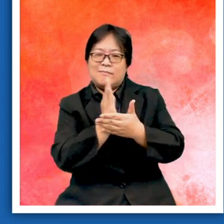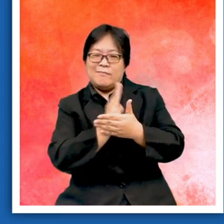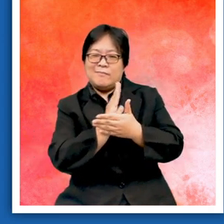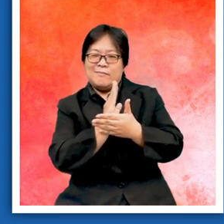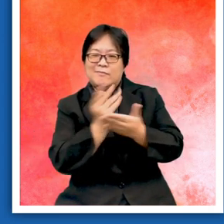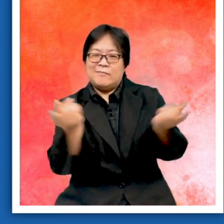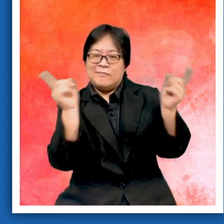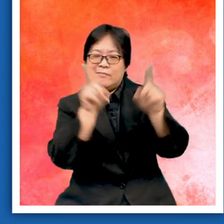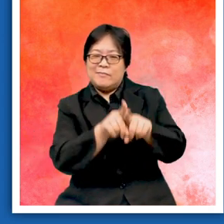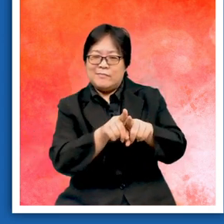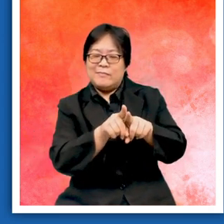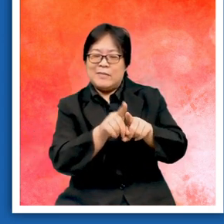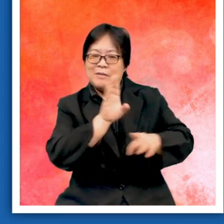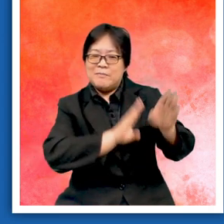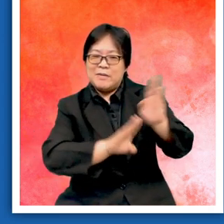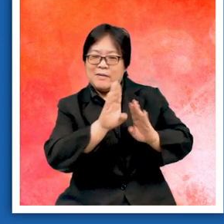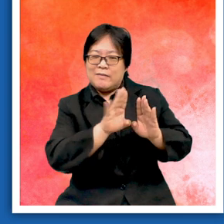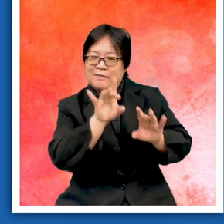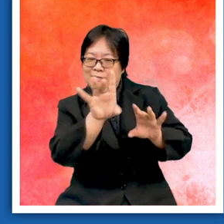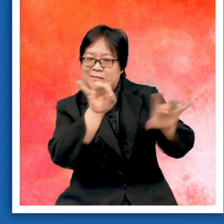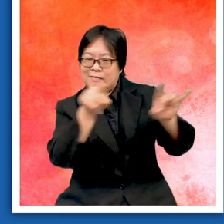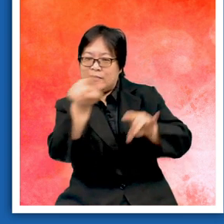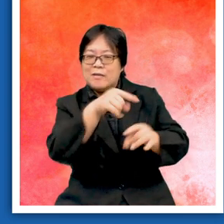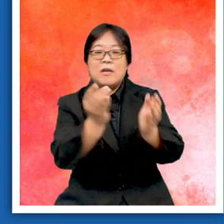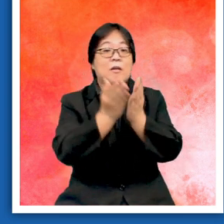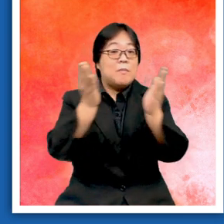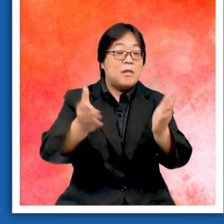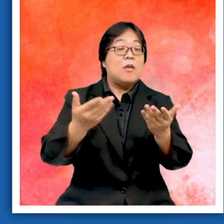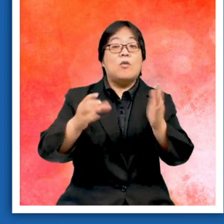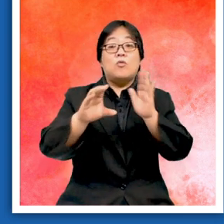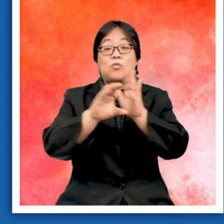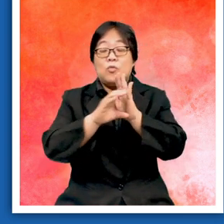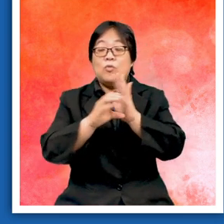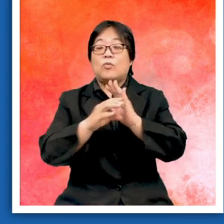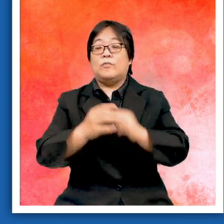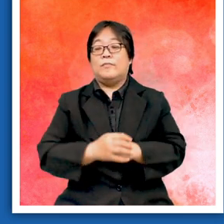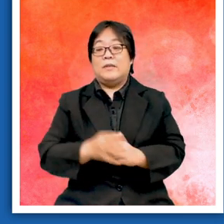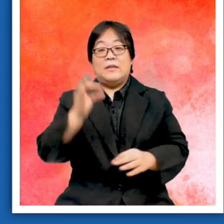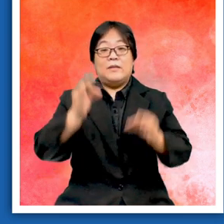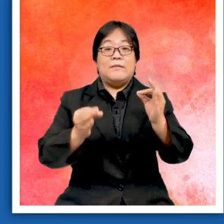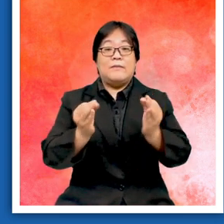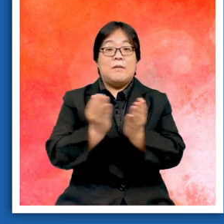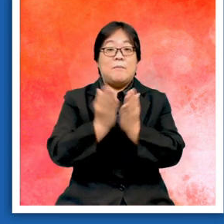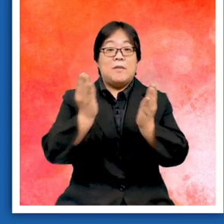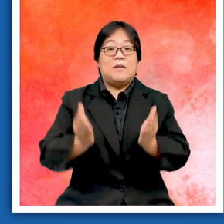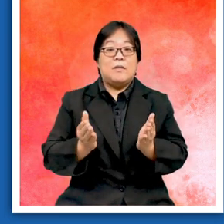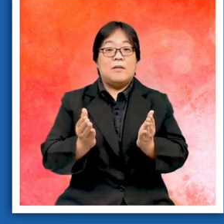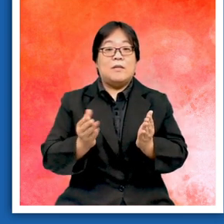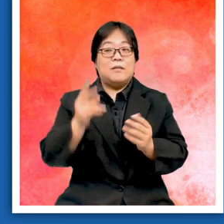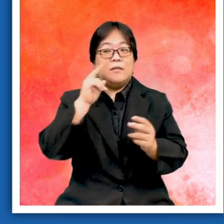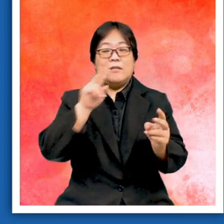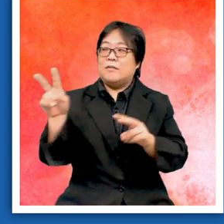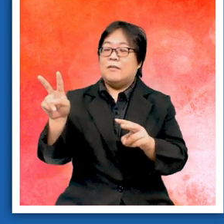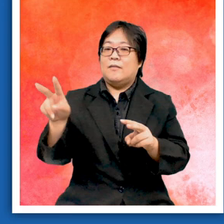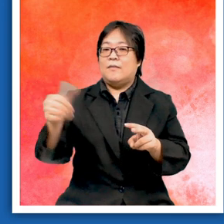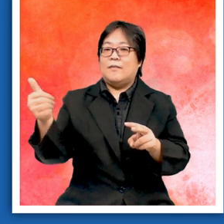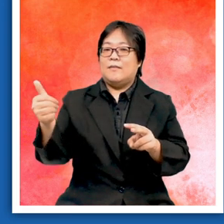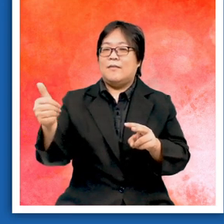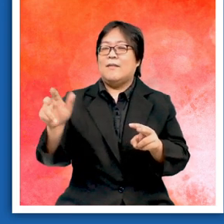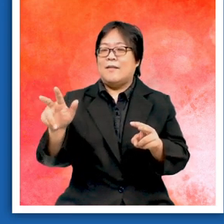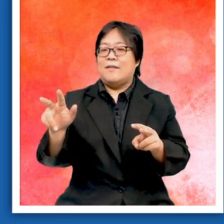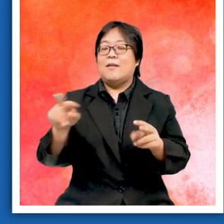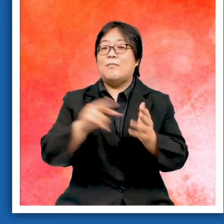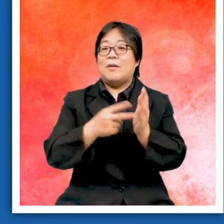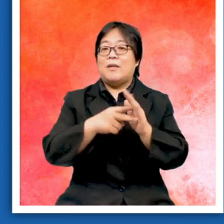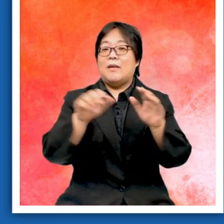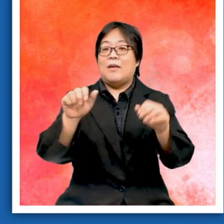behavior attempted by the student. For example, if the student suddenly missing from the screen, so at the end,